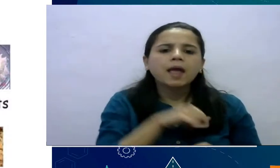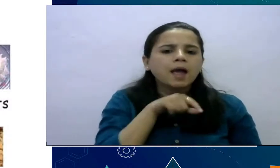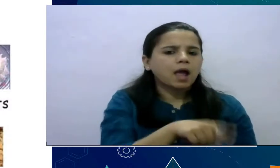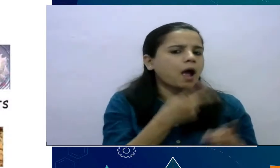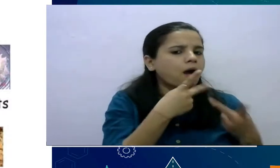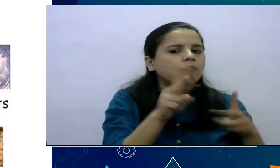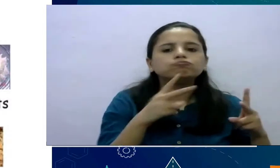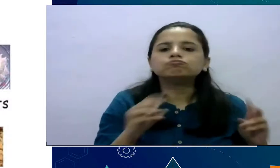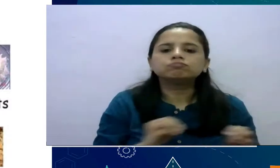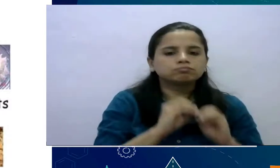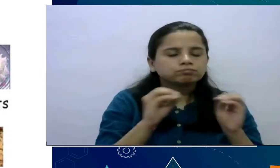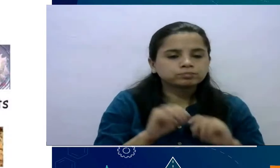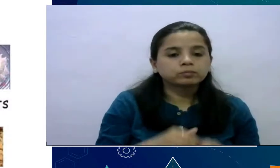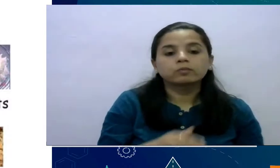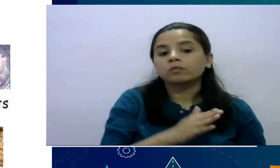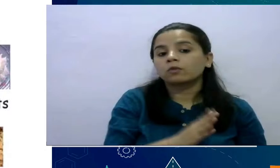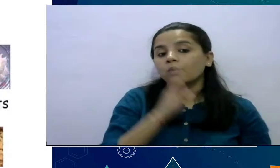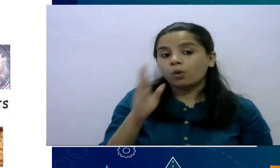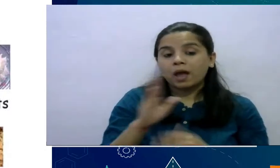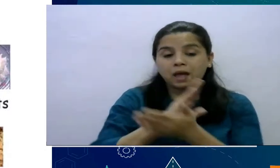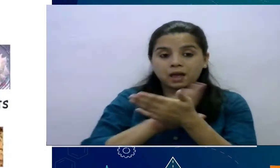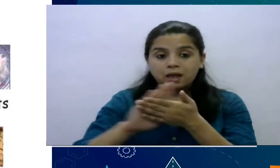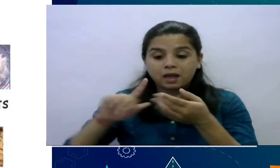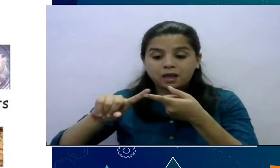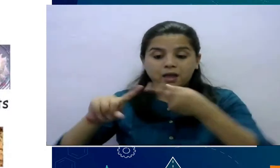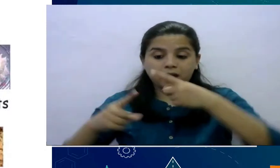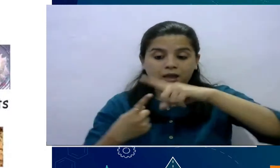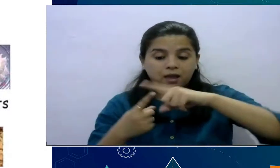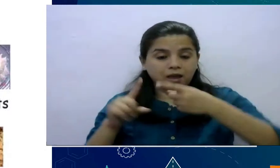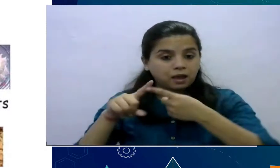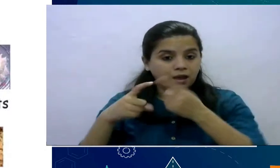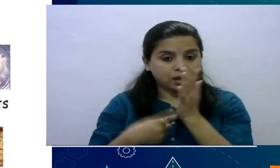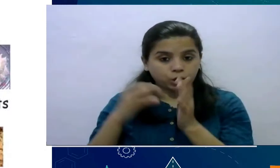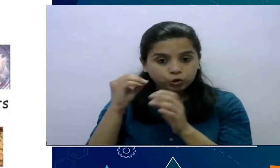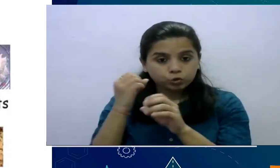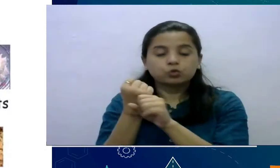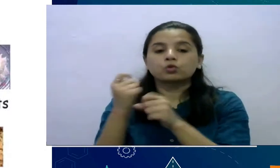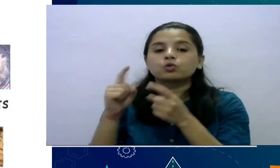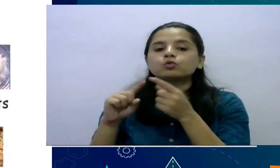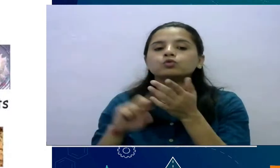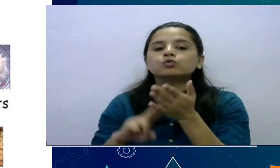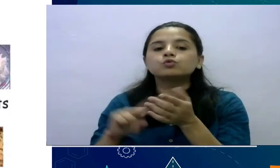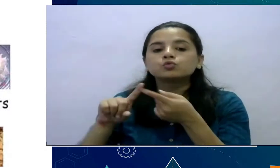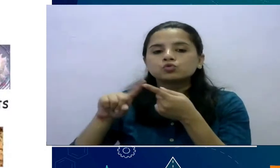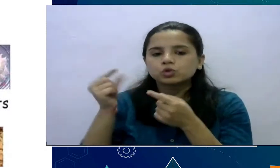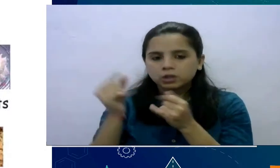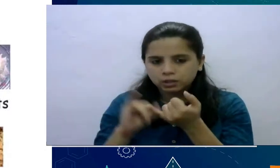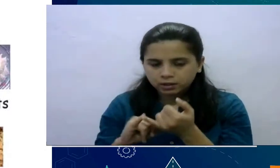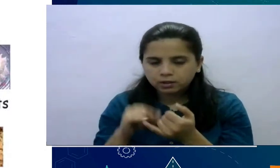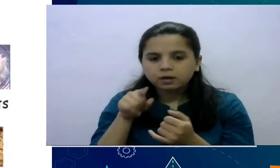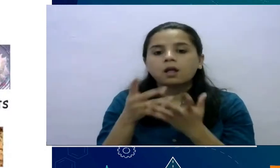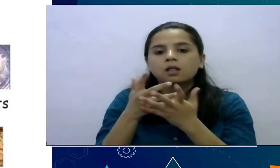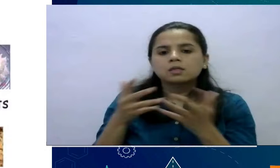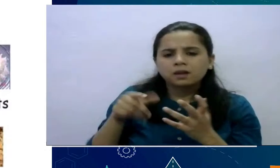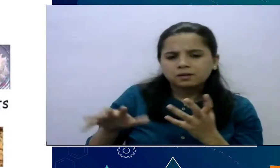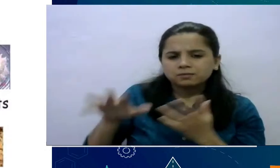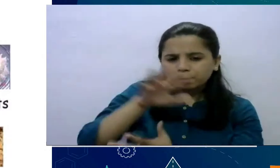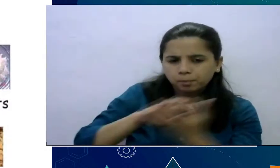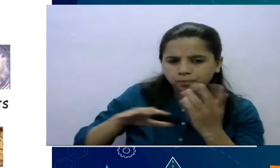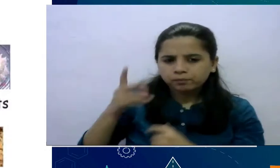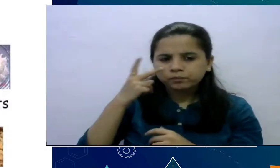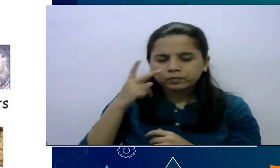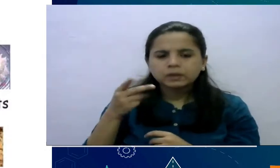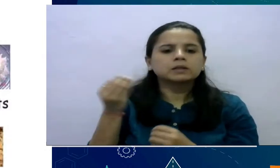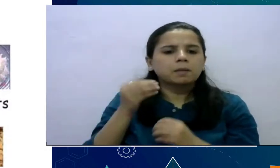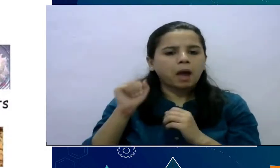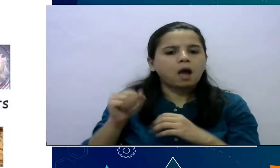mixture. Whereas heterogeneous mixtures are that part of the matter, that part of mixture of matter that has